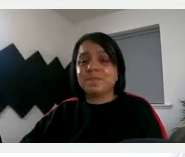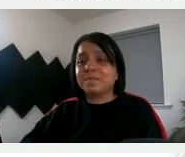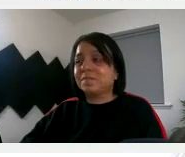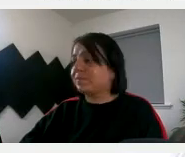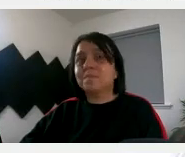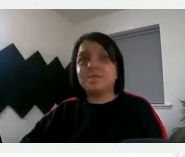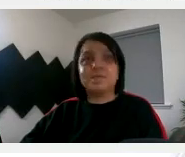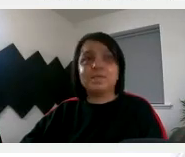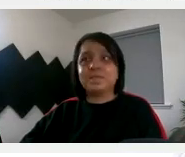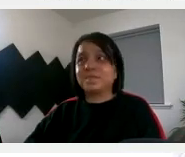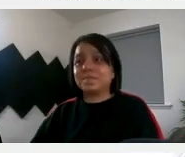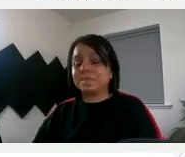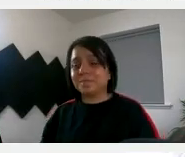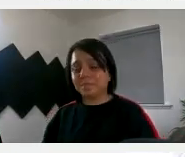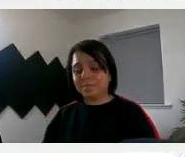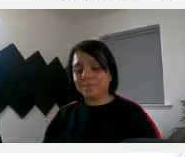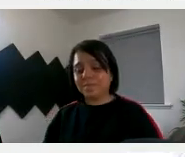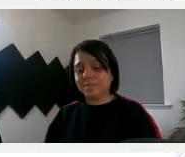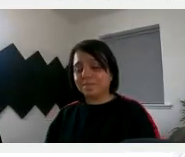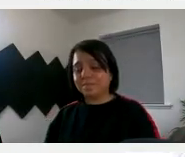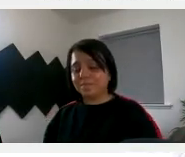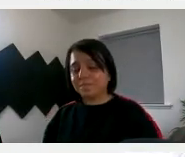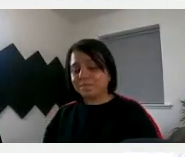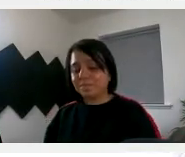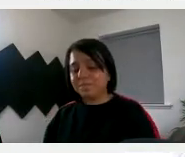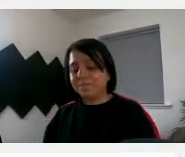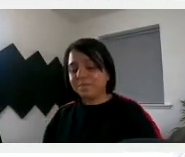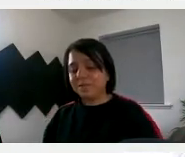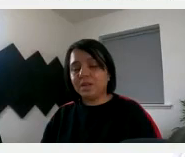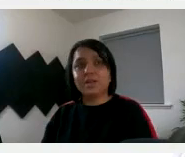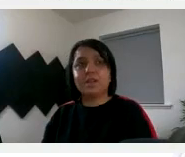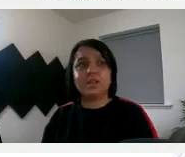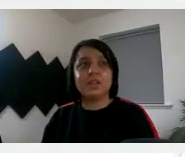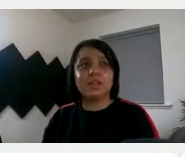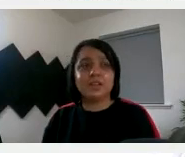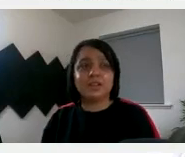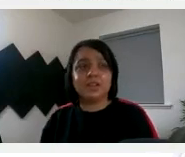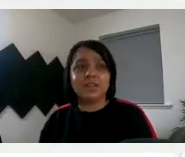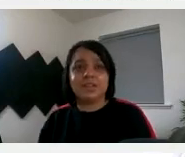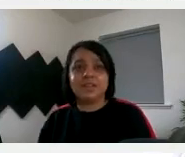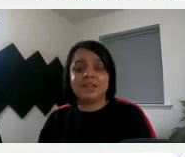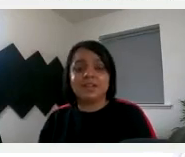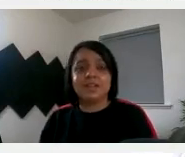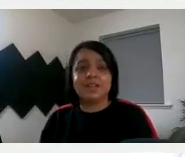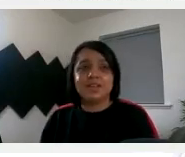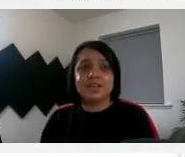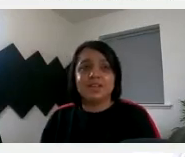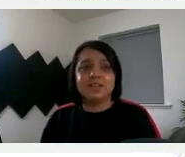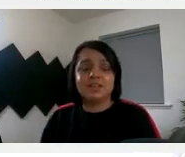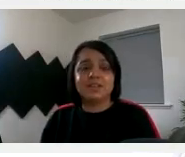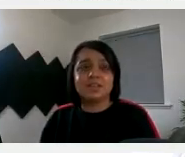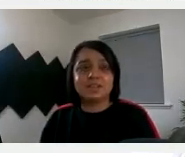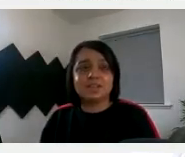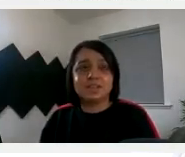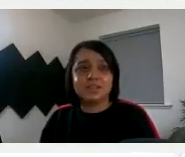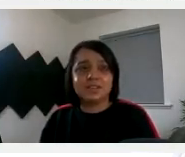I wanted to say, like it's a slang, but that doesn't mean that you have to change your accent or anything. Like you can still,